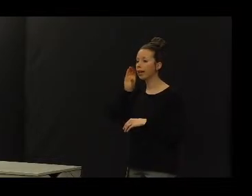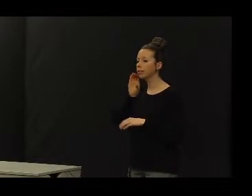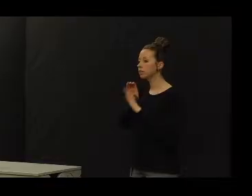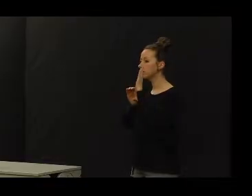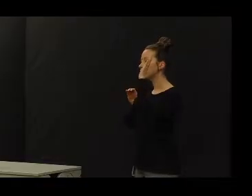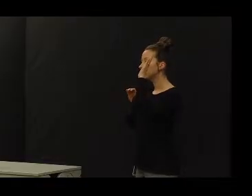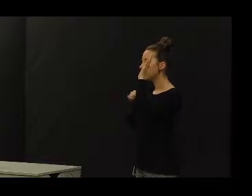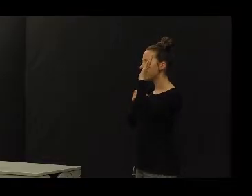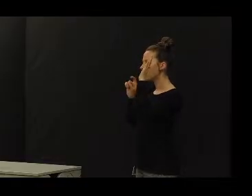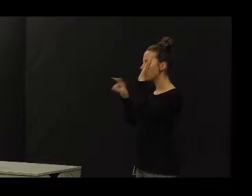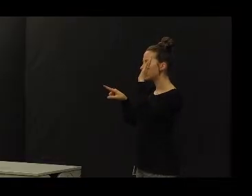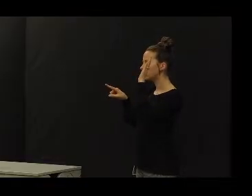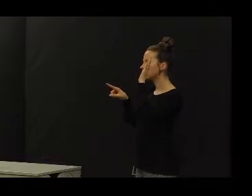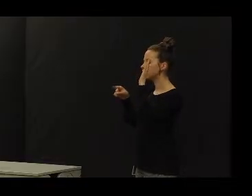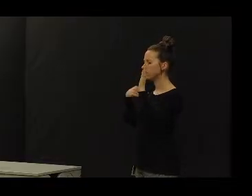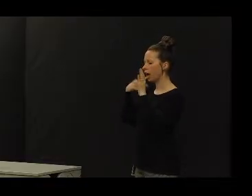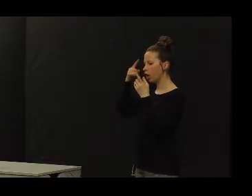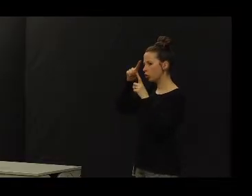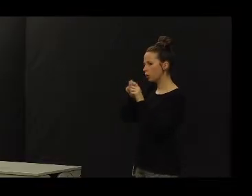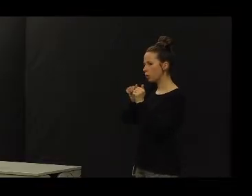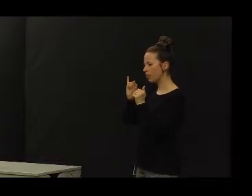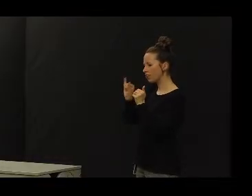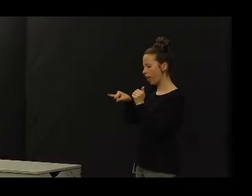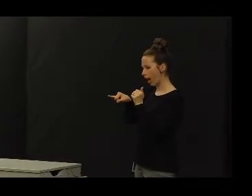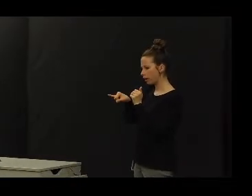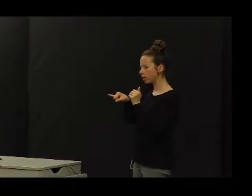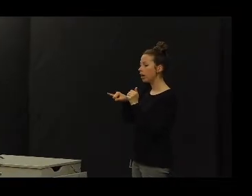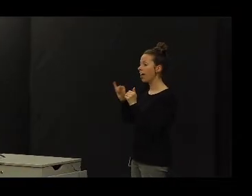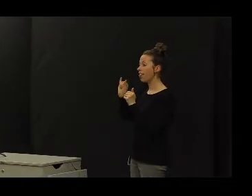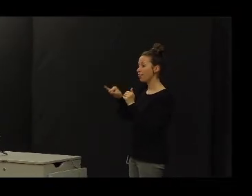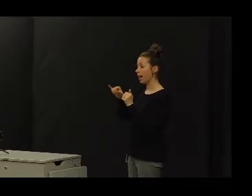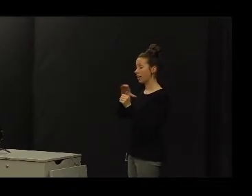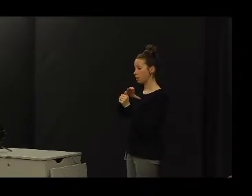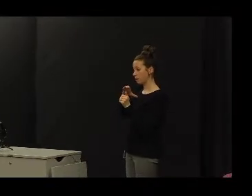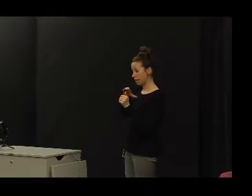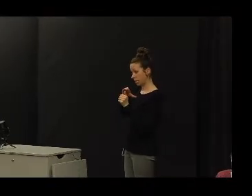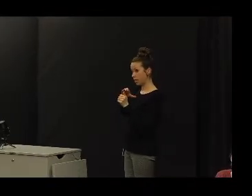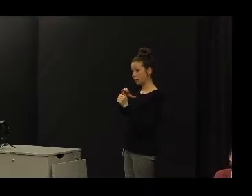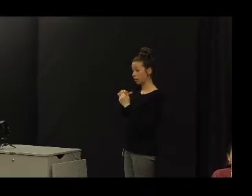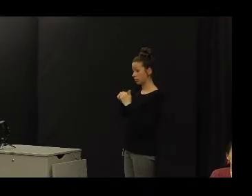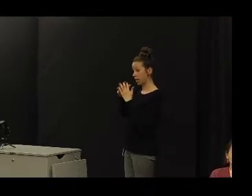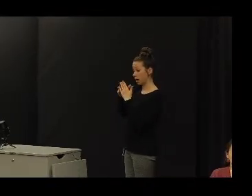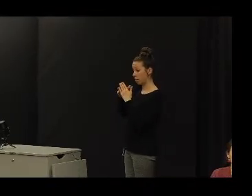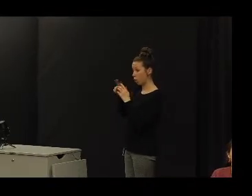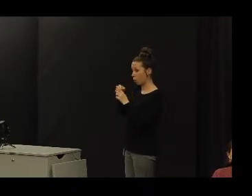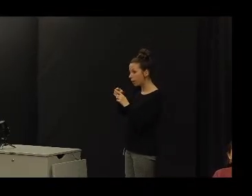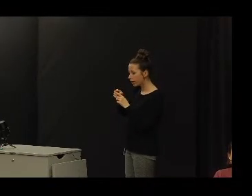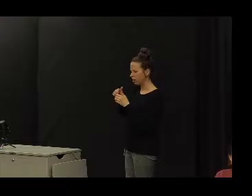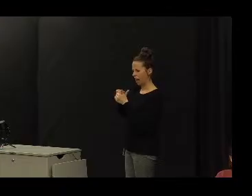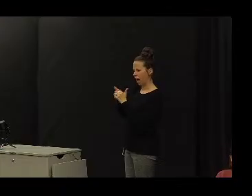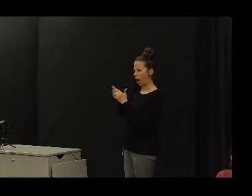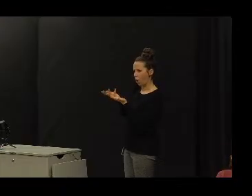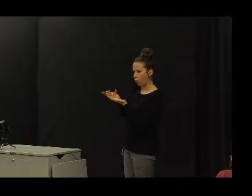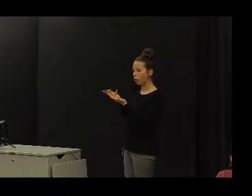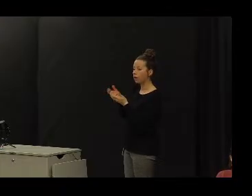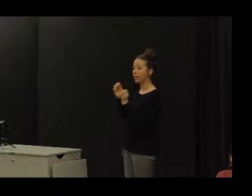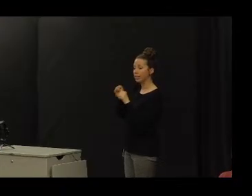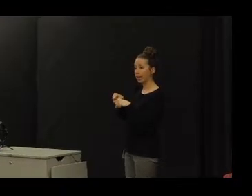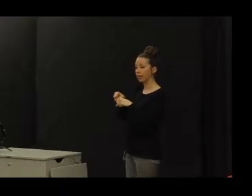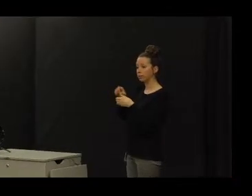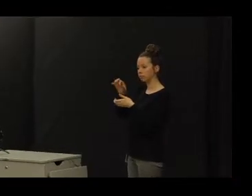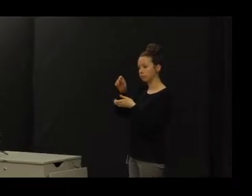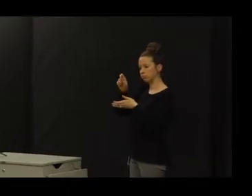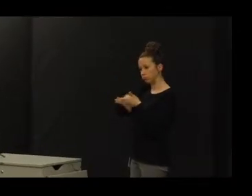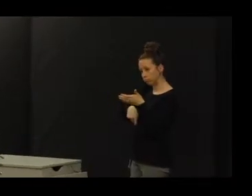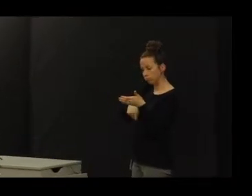Yes. So I agree with that. When and how is that committee going to be established so that we can draft that language? I'll